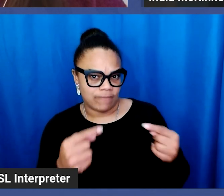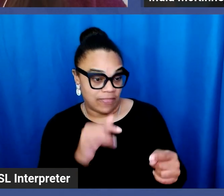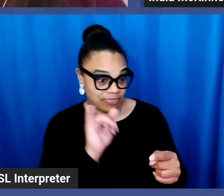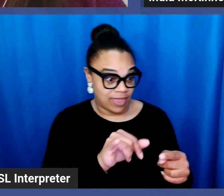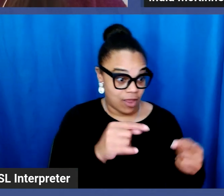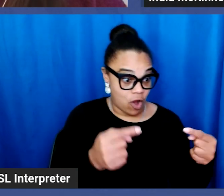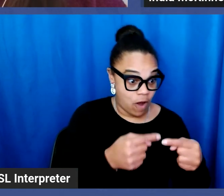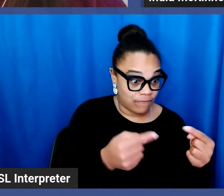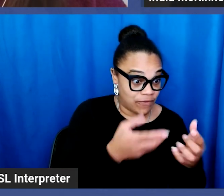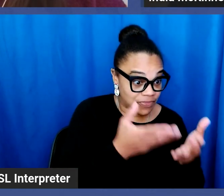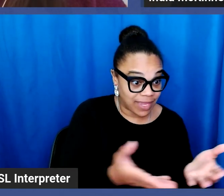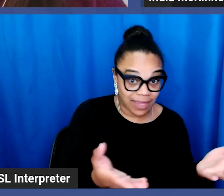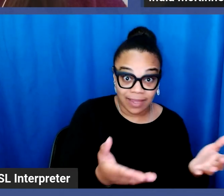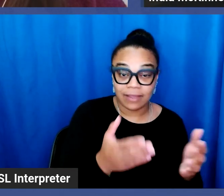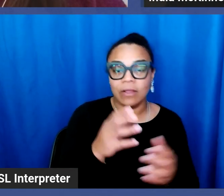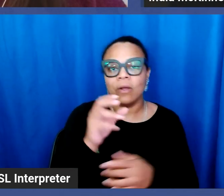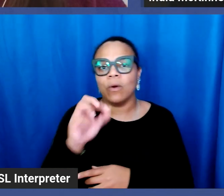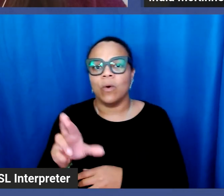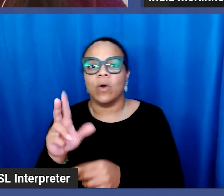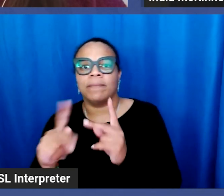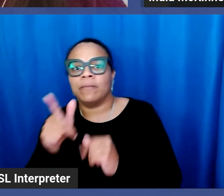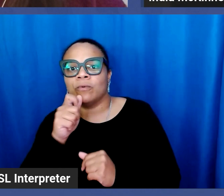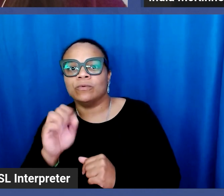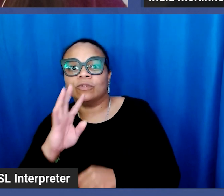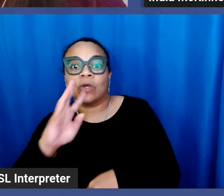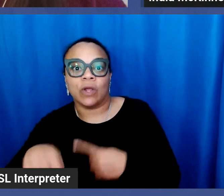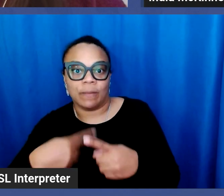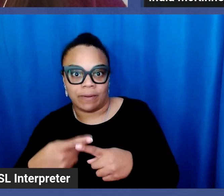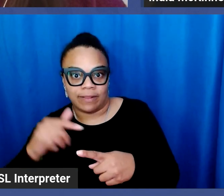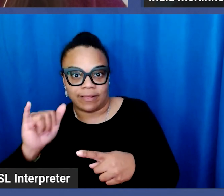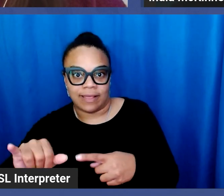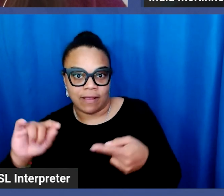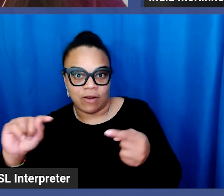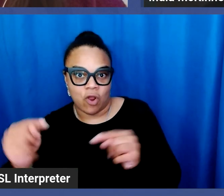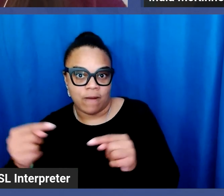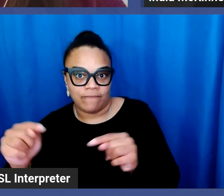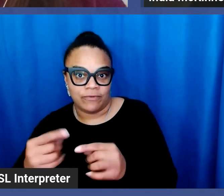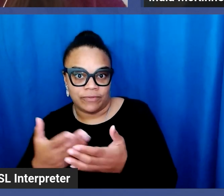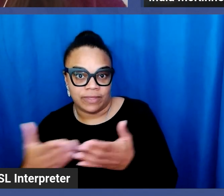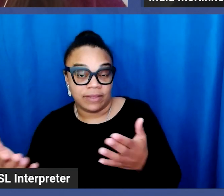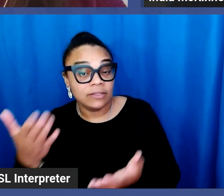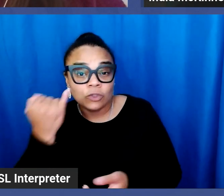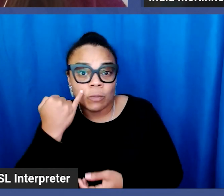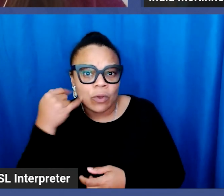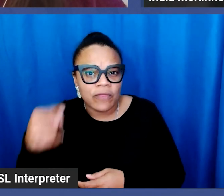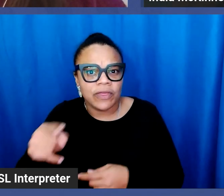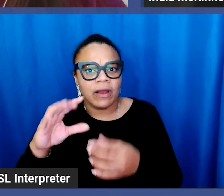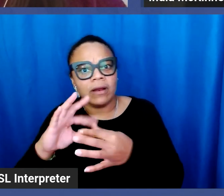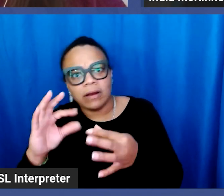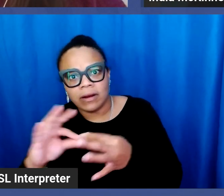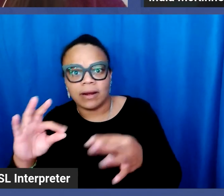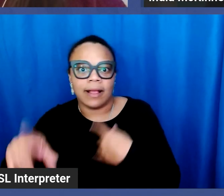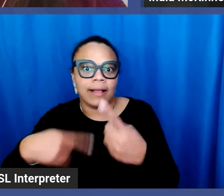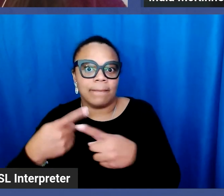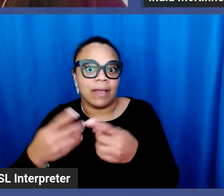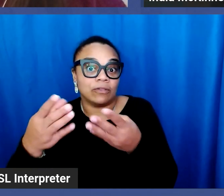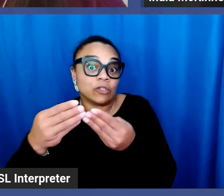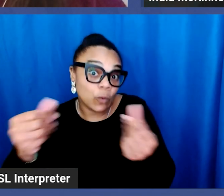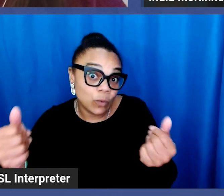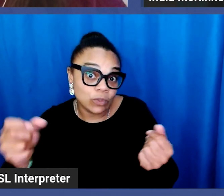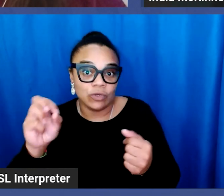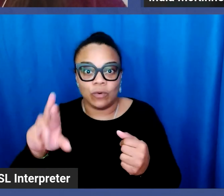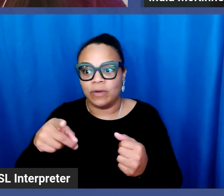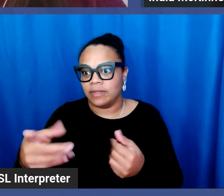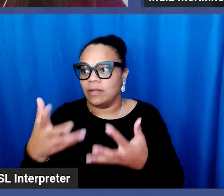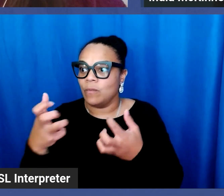people talking about the harmful thing, either because they have solutions, or they're doing advocacy, or they're doing outreach, or they're trying